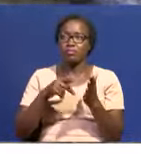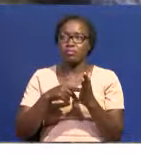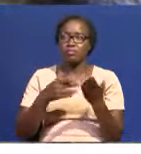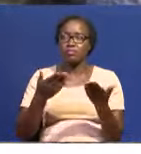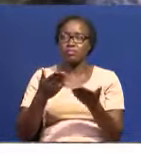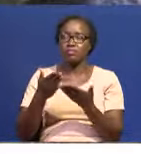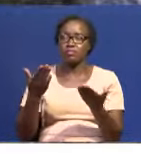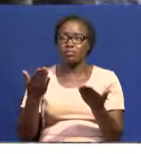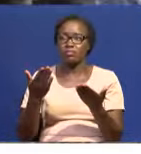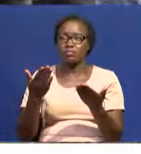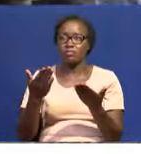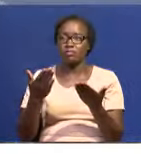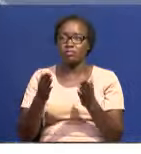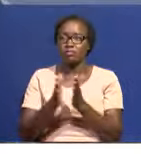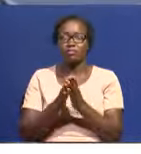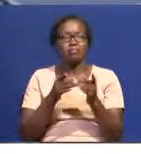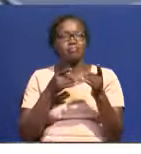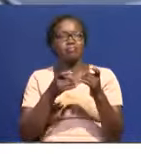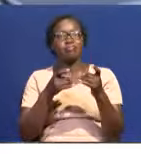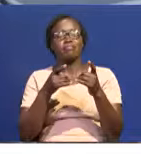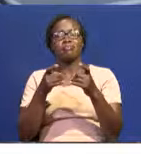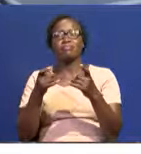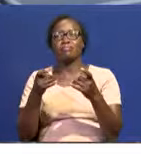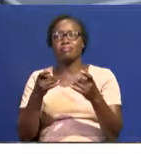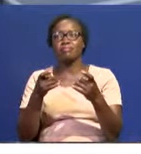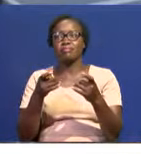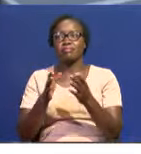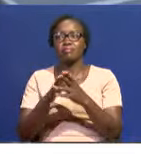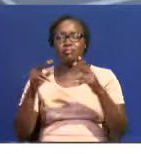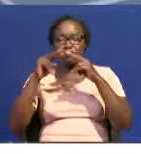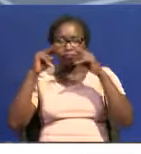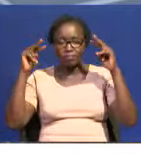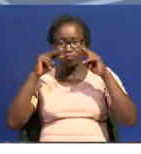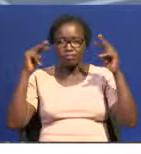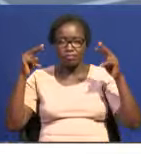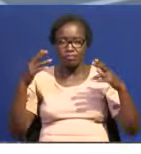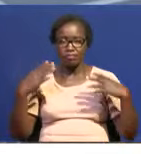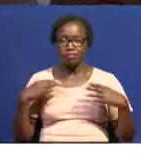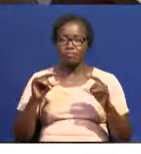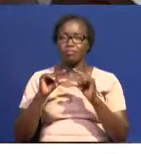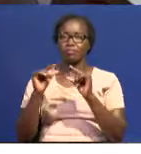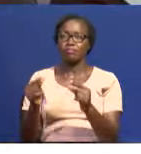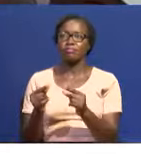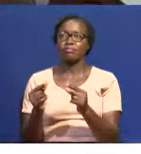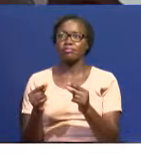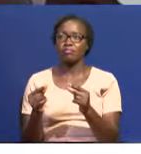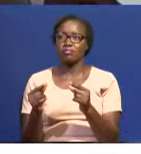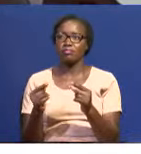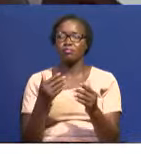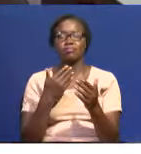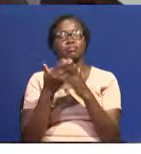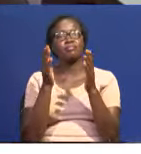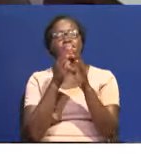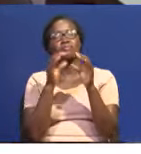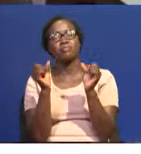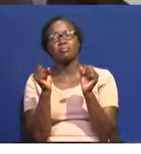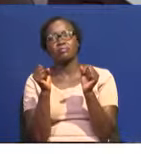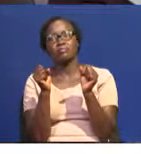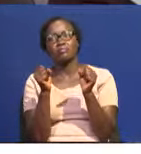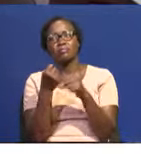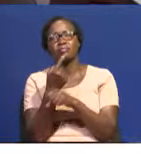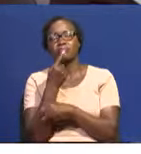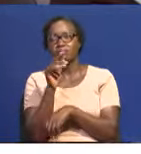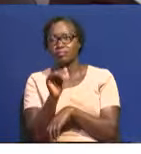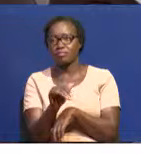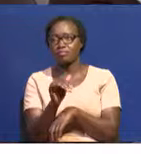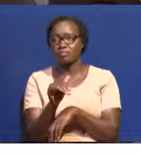as a result of constant attacks orchestrated by the Al-Shabaab militants. We thank the President for making sure